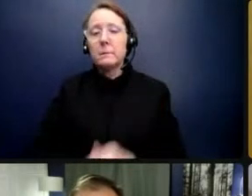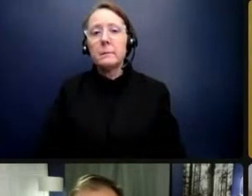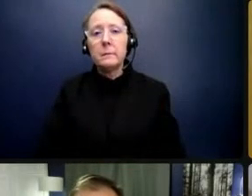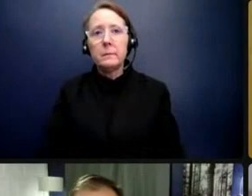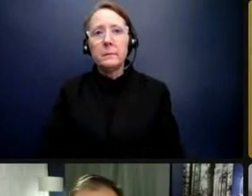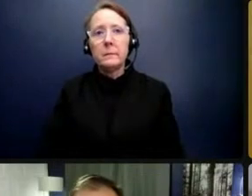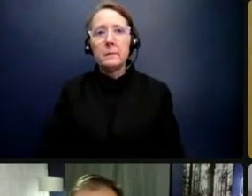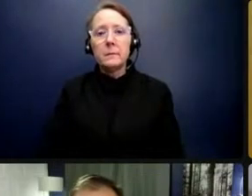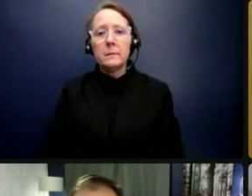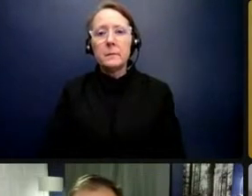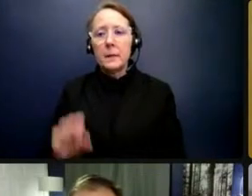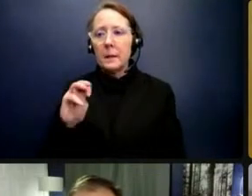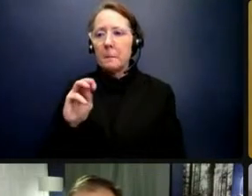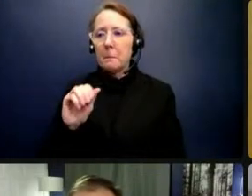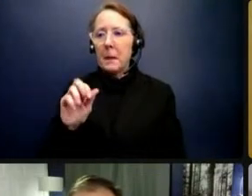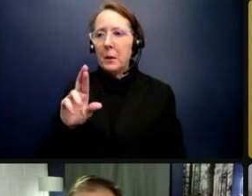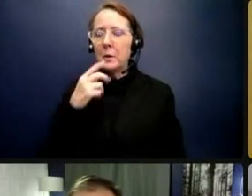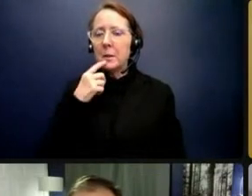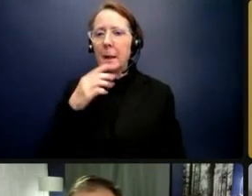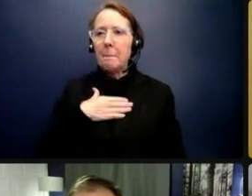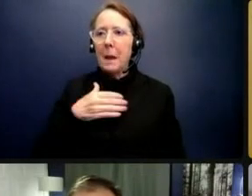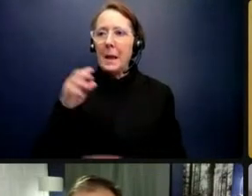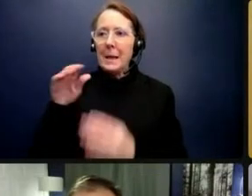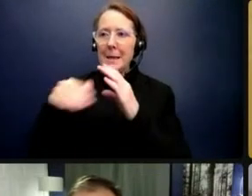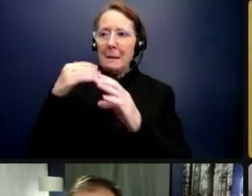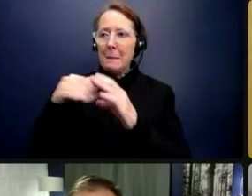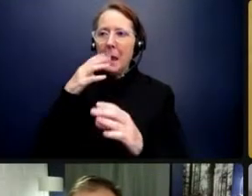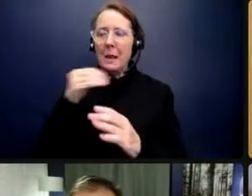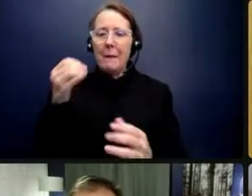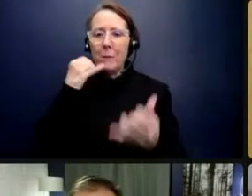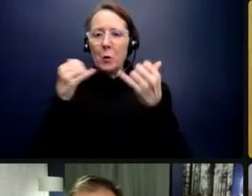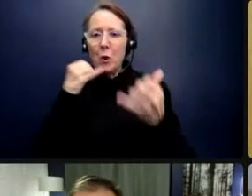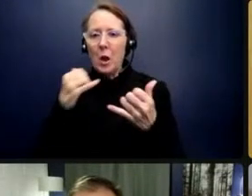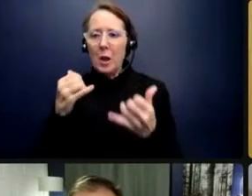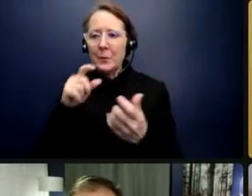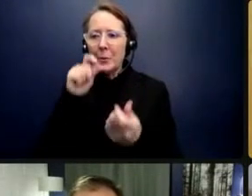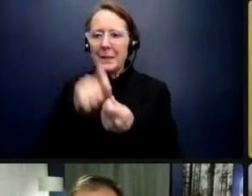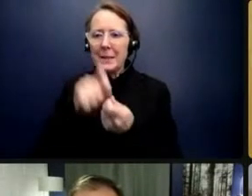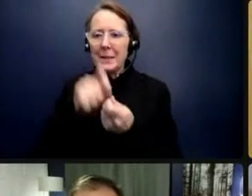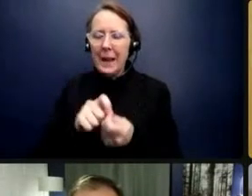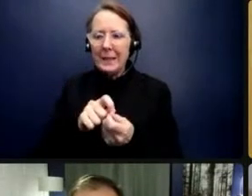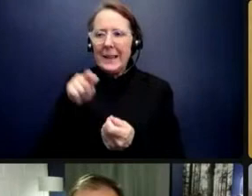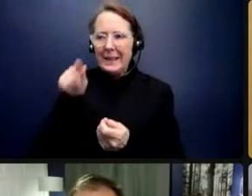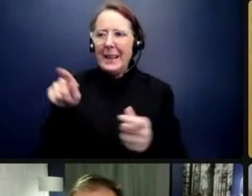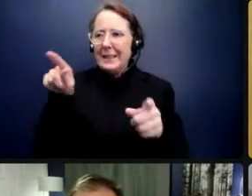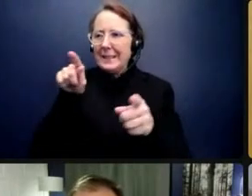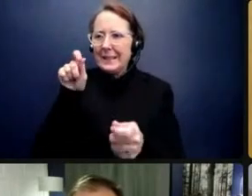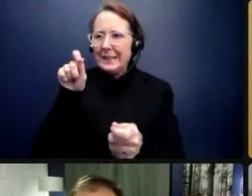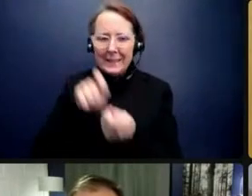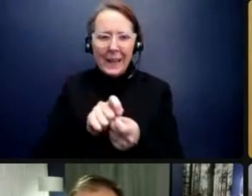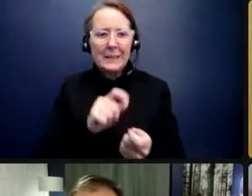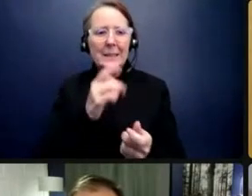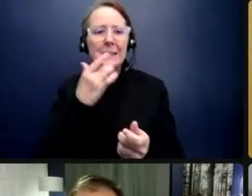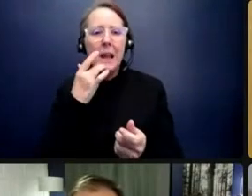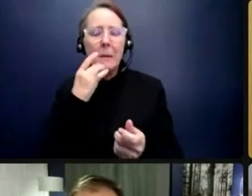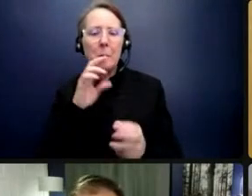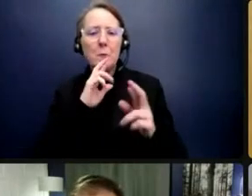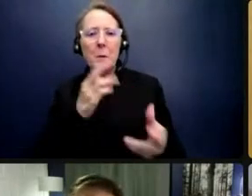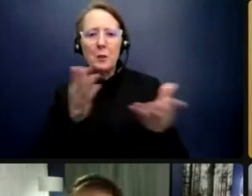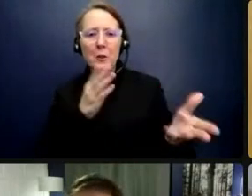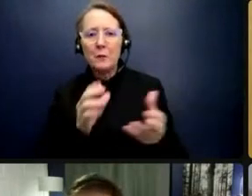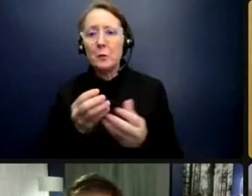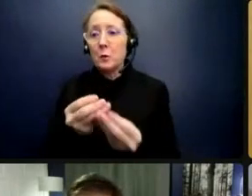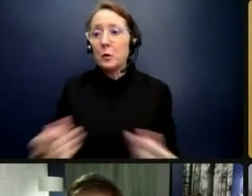Boy, I don't know. My email and phone calls are exactly what that kind of response service would resolve, because of the garbage,